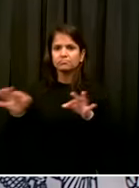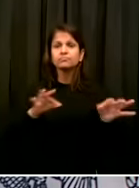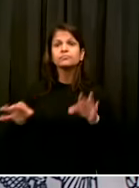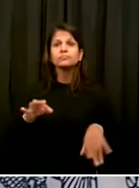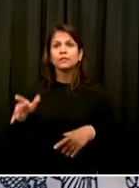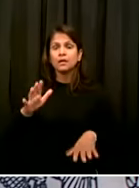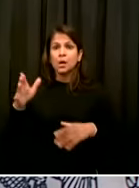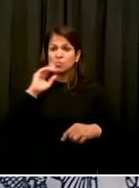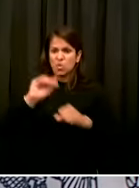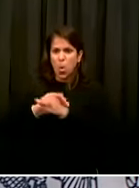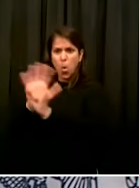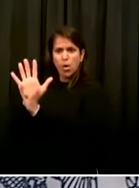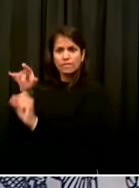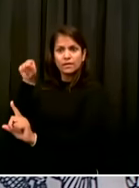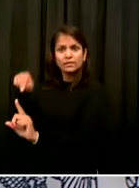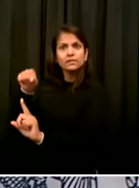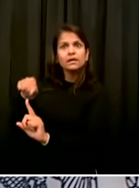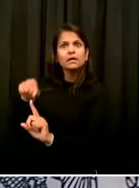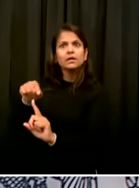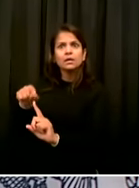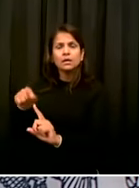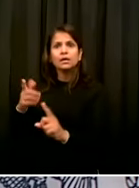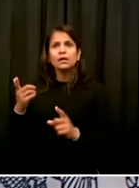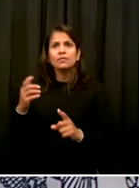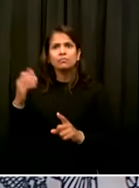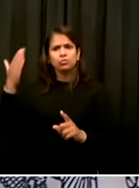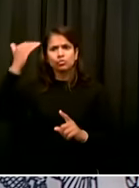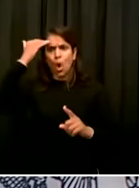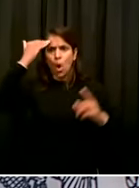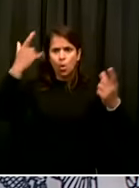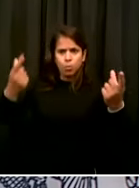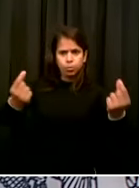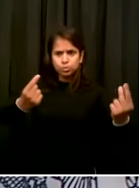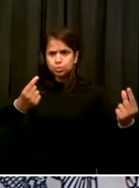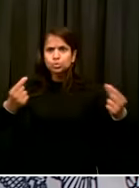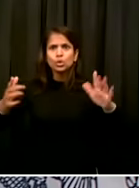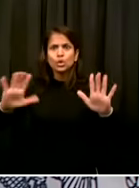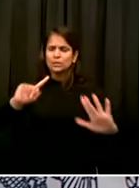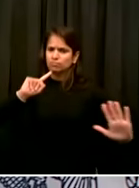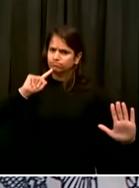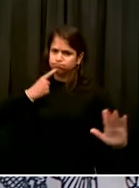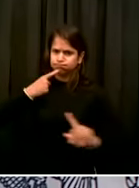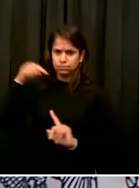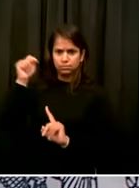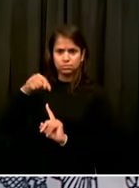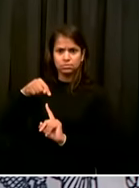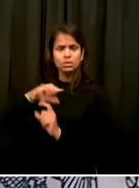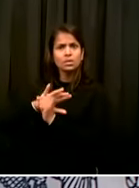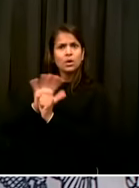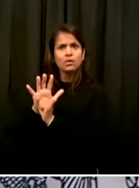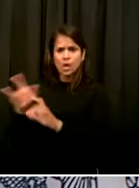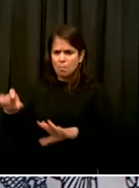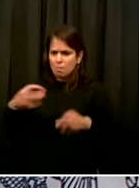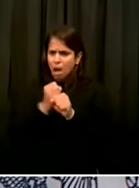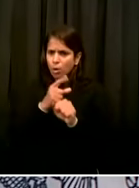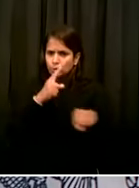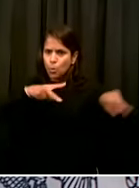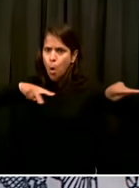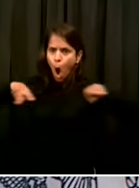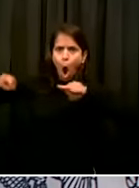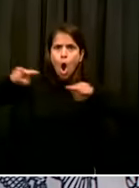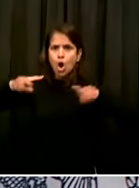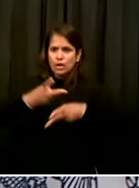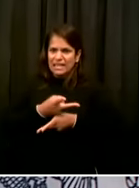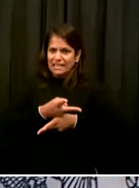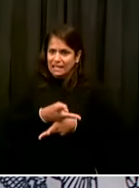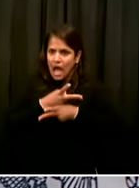is. And you're going to see the sheriff and his team out there a lot around New York City. They're doing an extraordinary job, here to tell you what